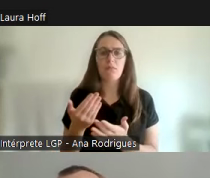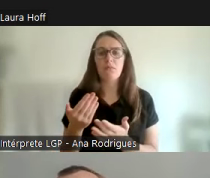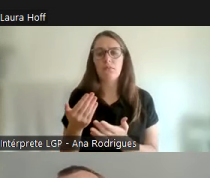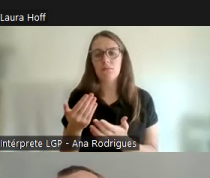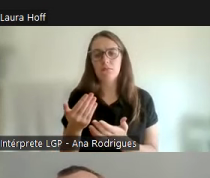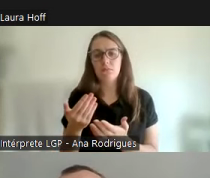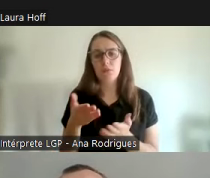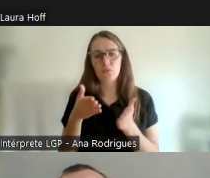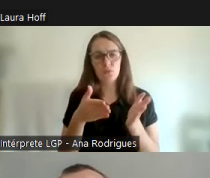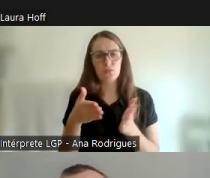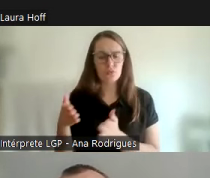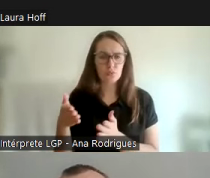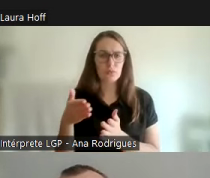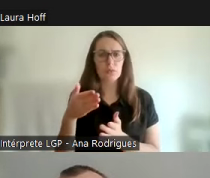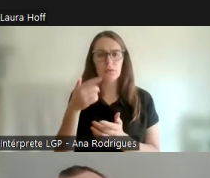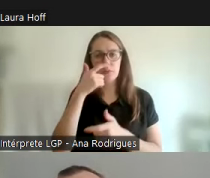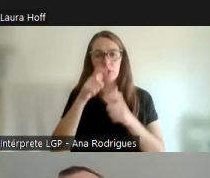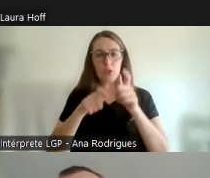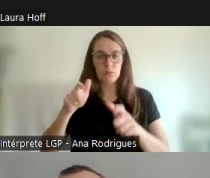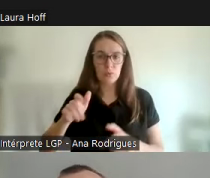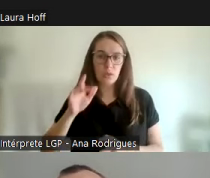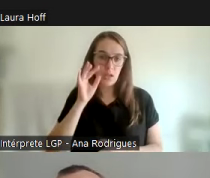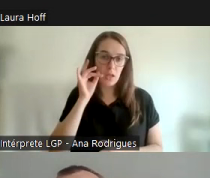international students, what is the laws,